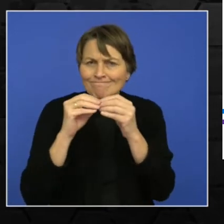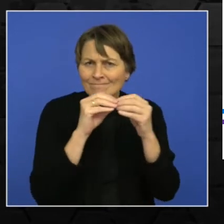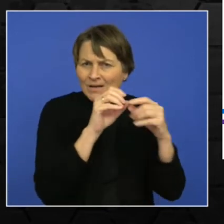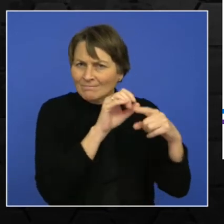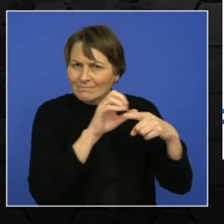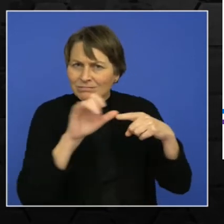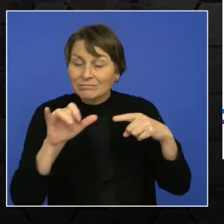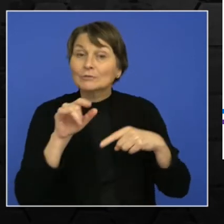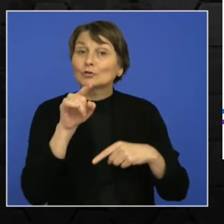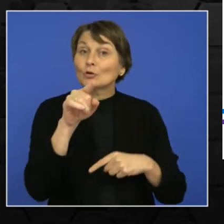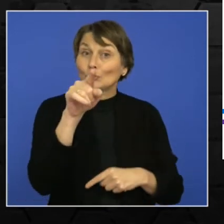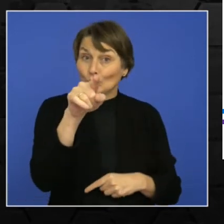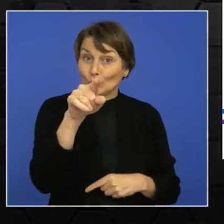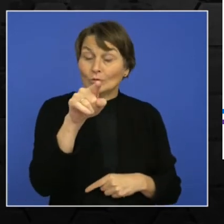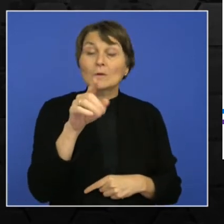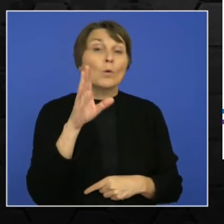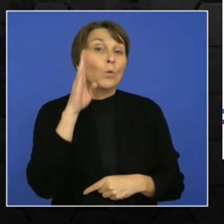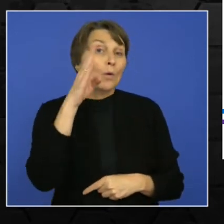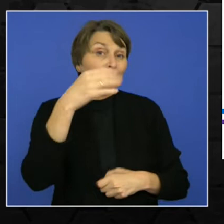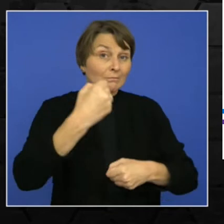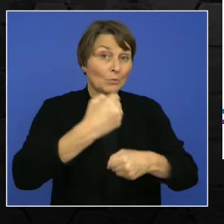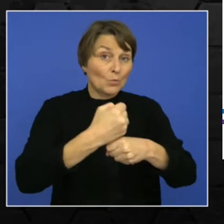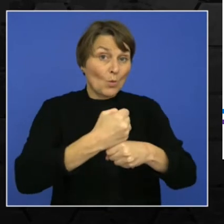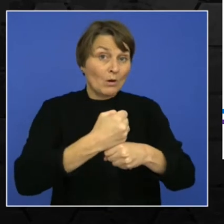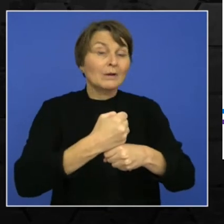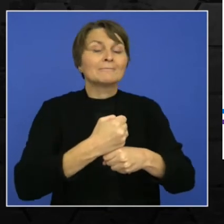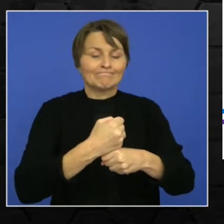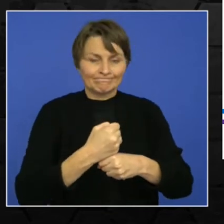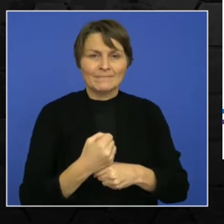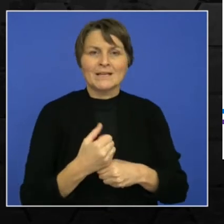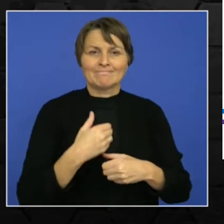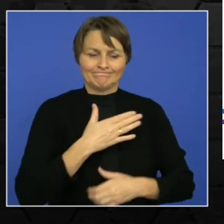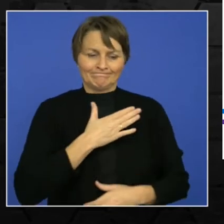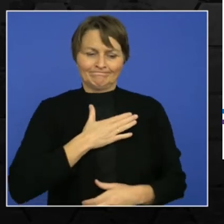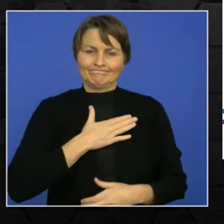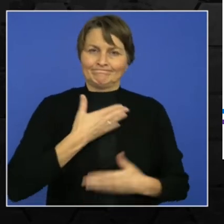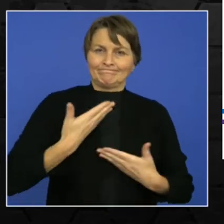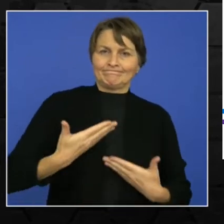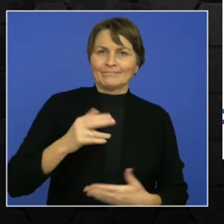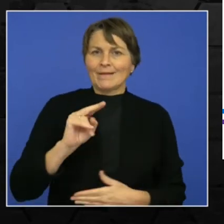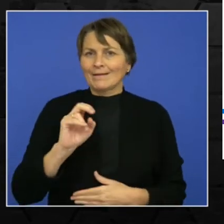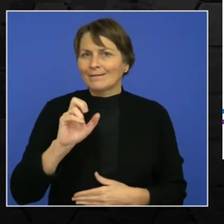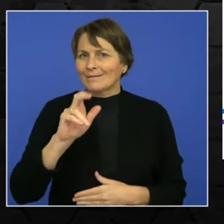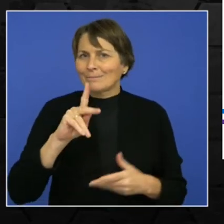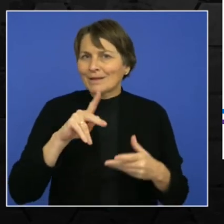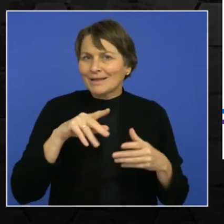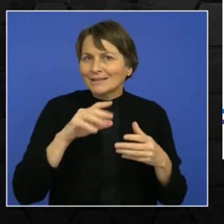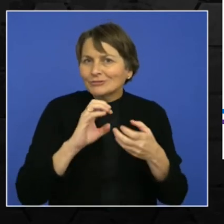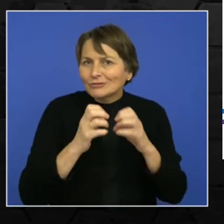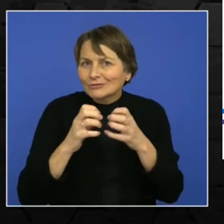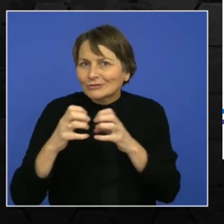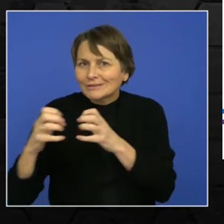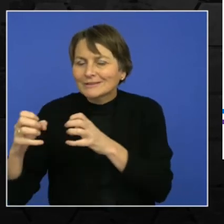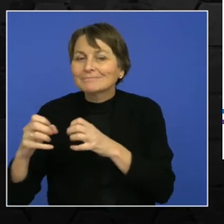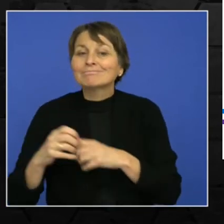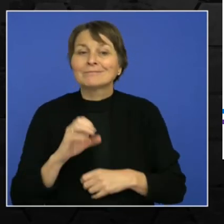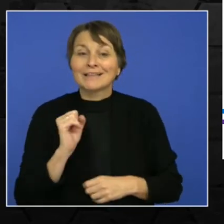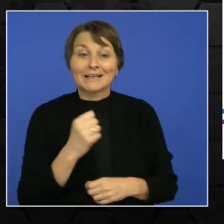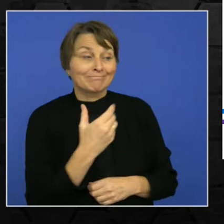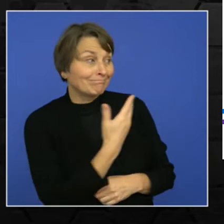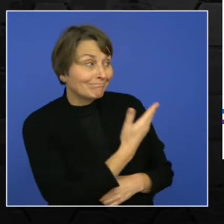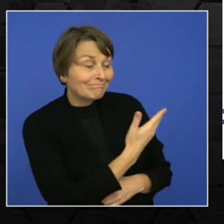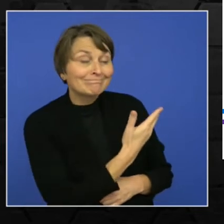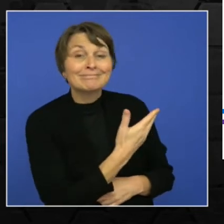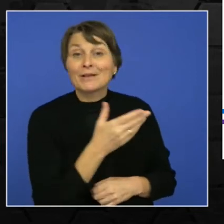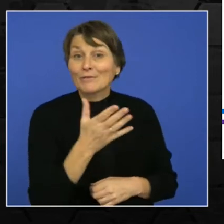NLP engineer, and what do you hope to do? Like this can be your JD. You can like have a look at it, and if